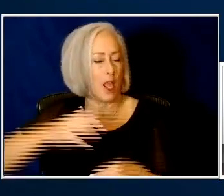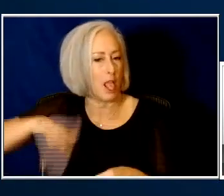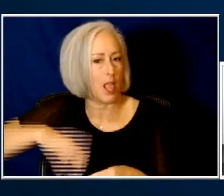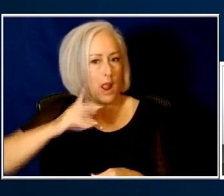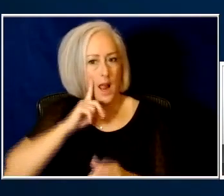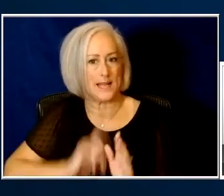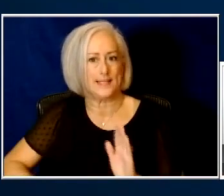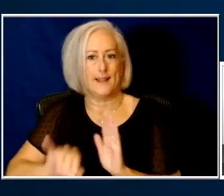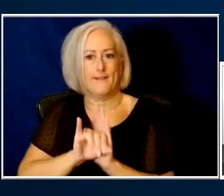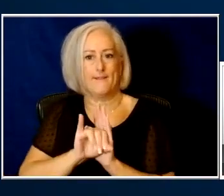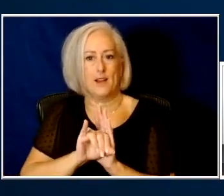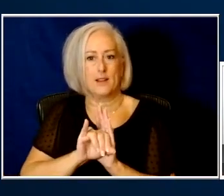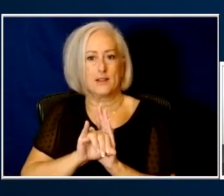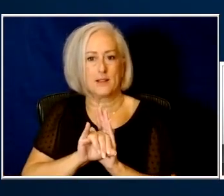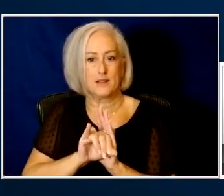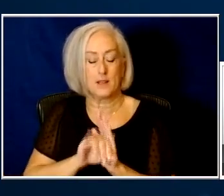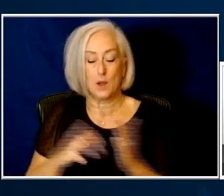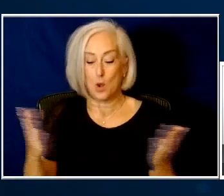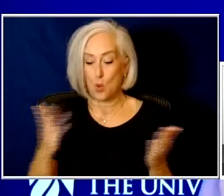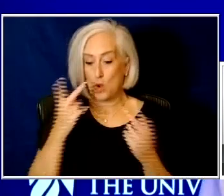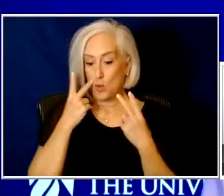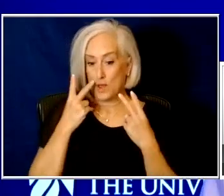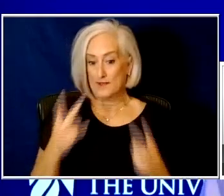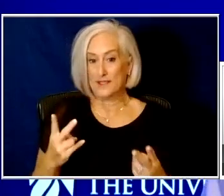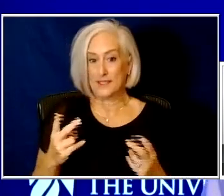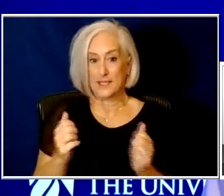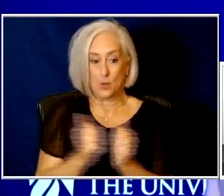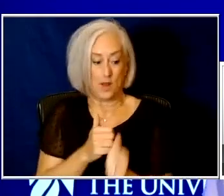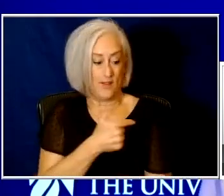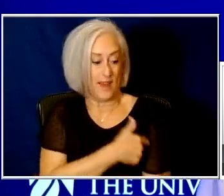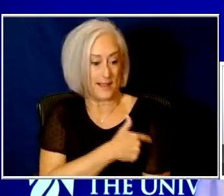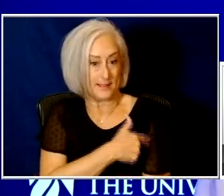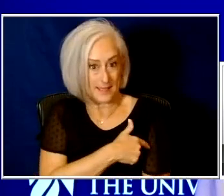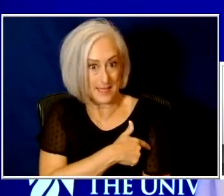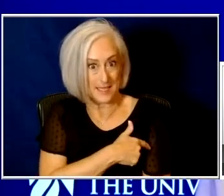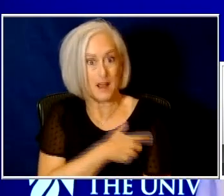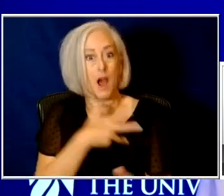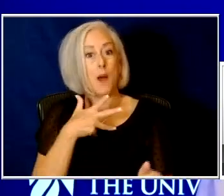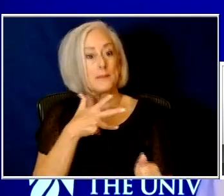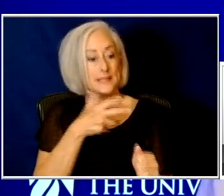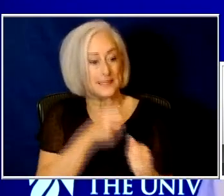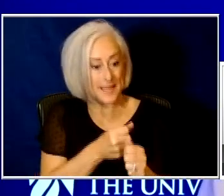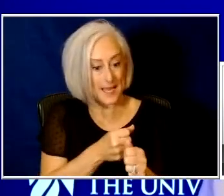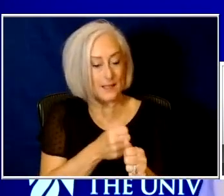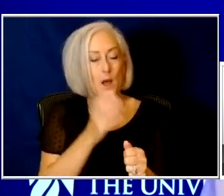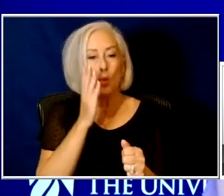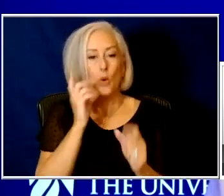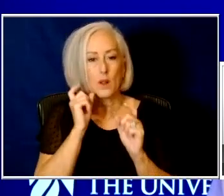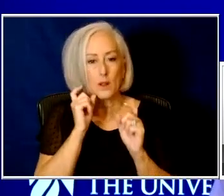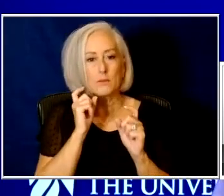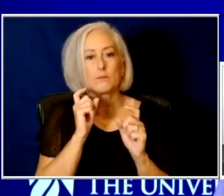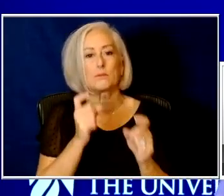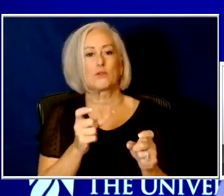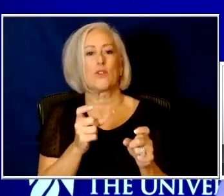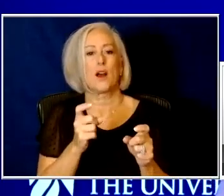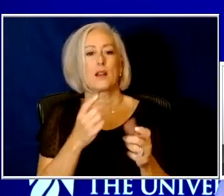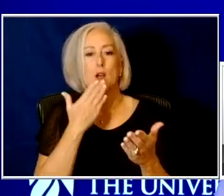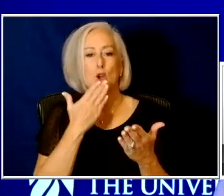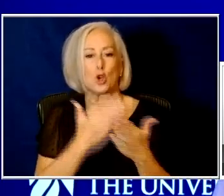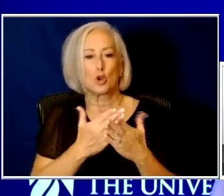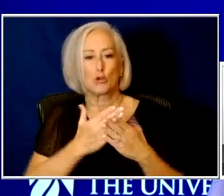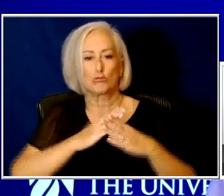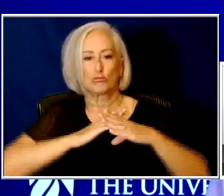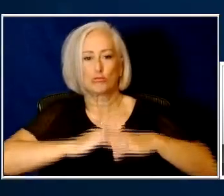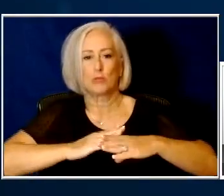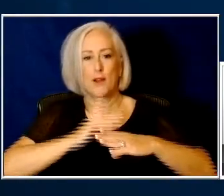seen is with all the variants, the vaccines, if you are up to date, continue to provide you with very good protection against hospitalization and those severe